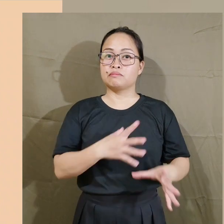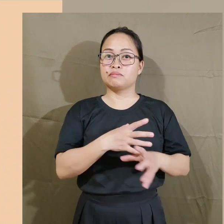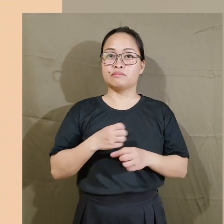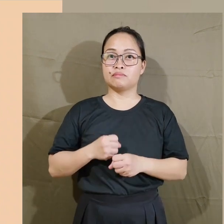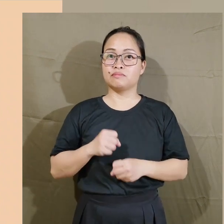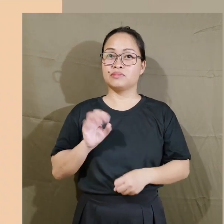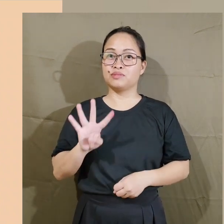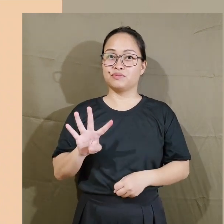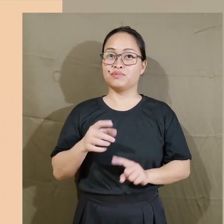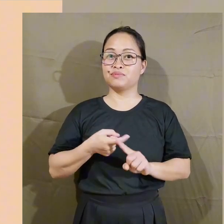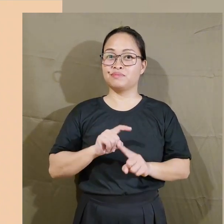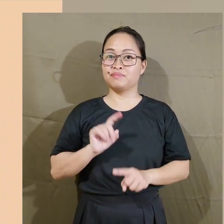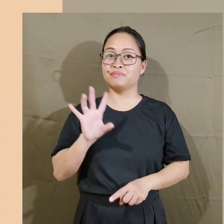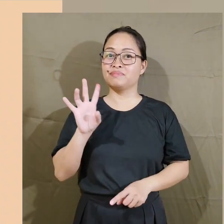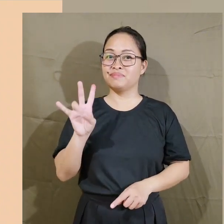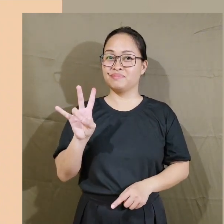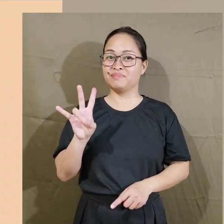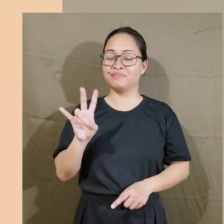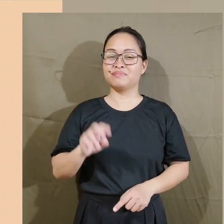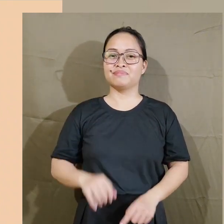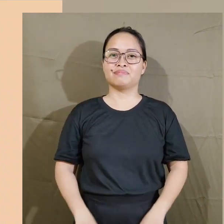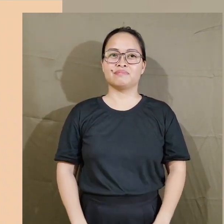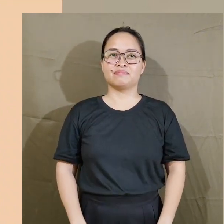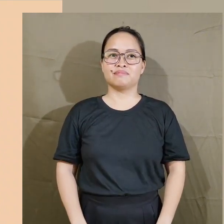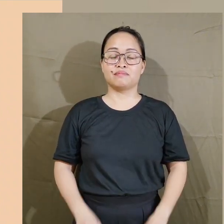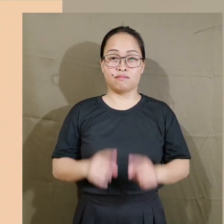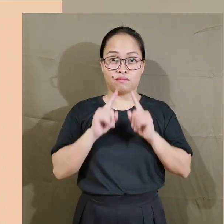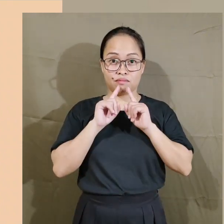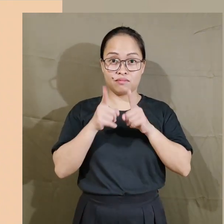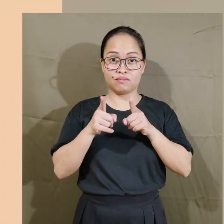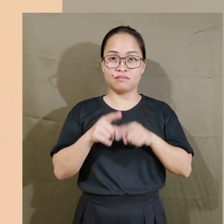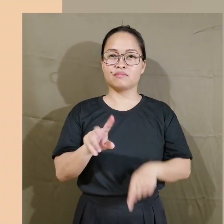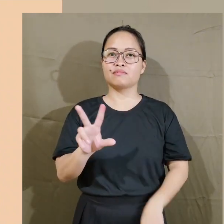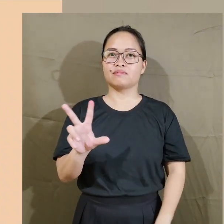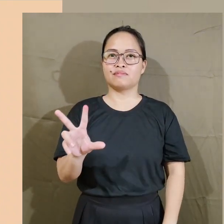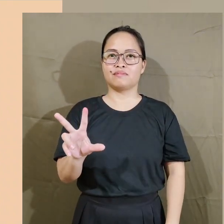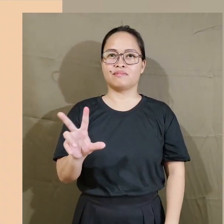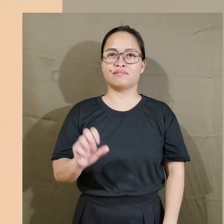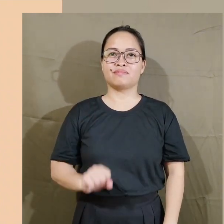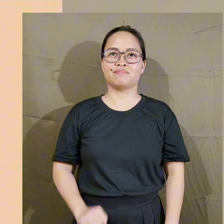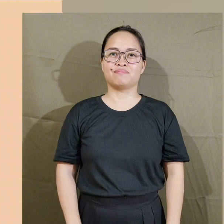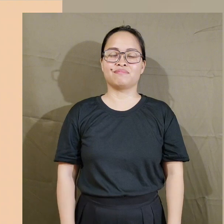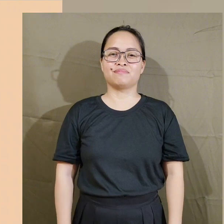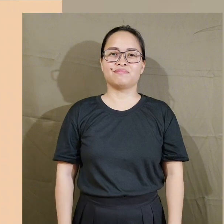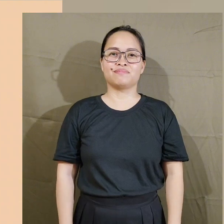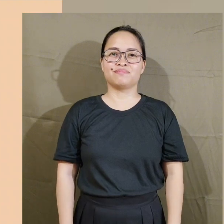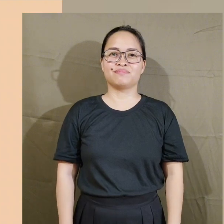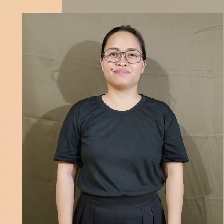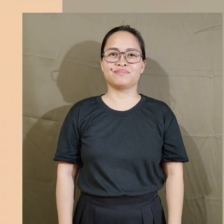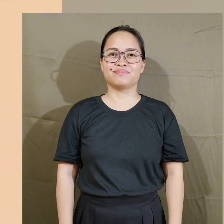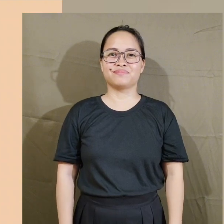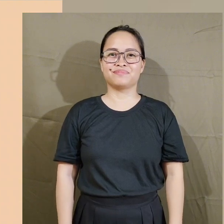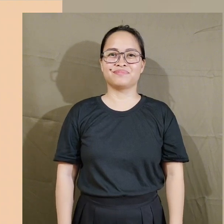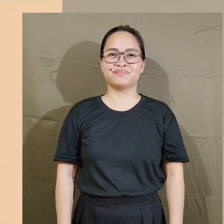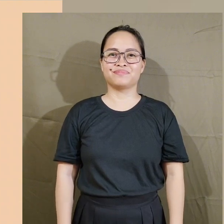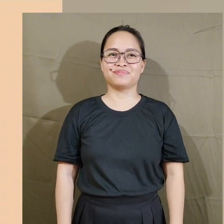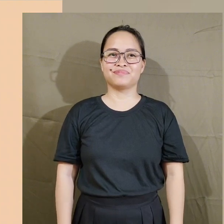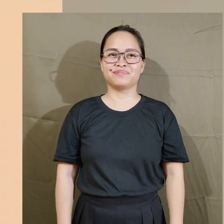let's take away 4 from 7, the answer is 3.